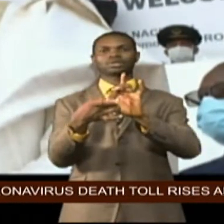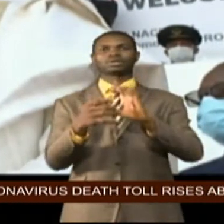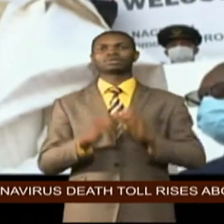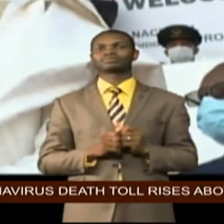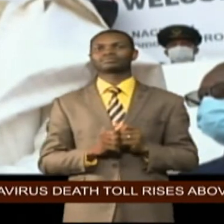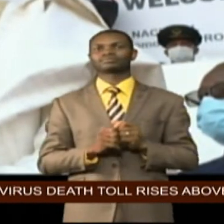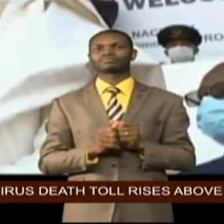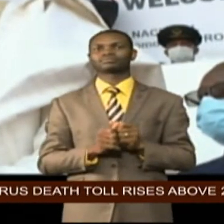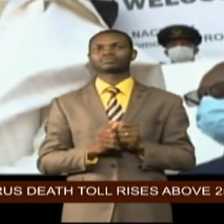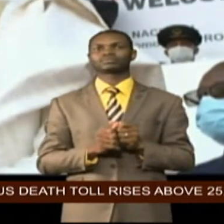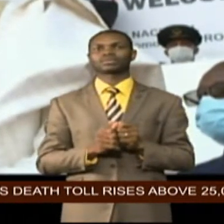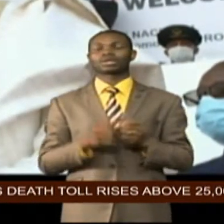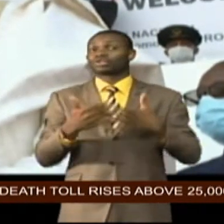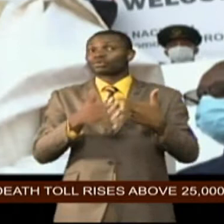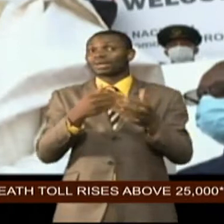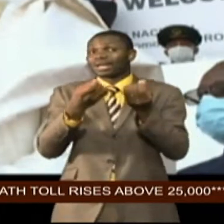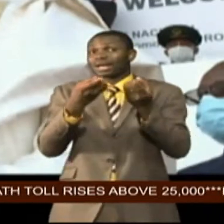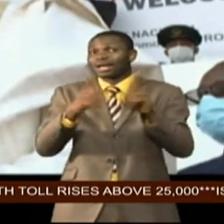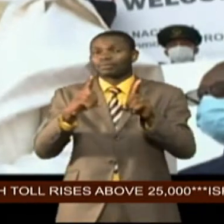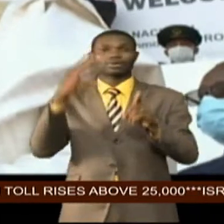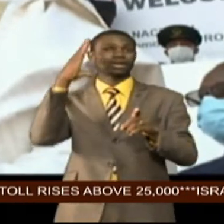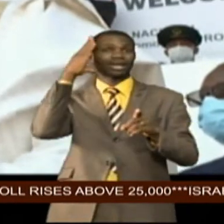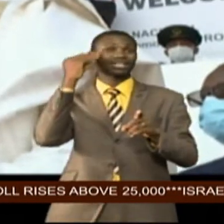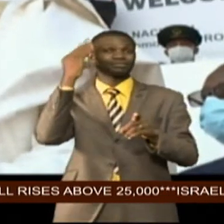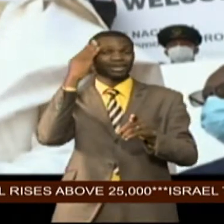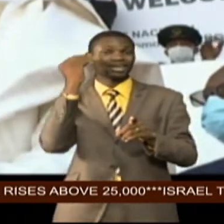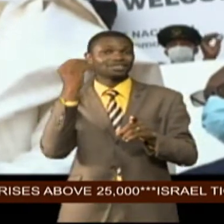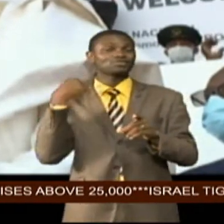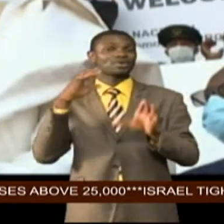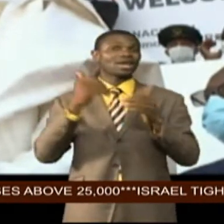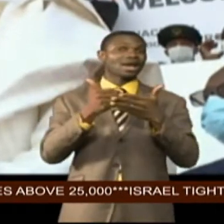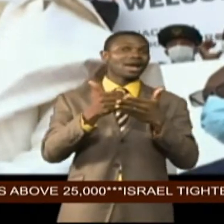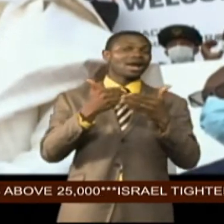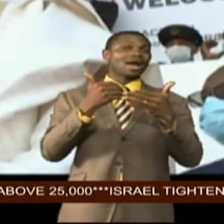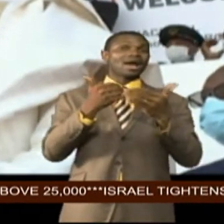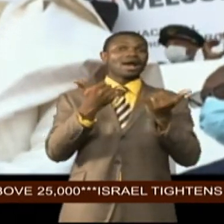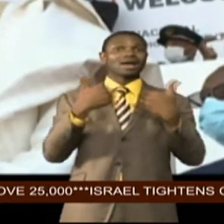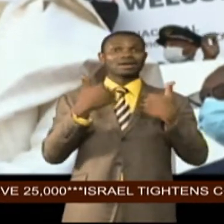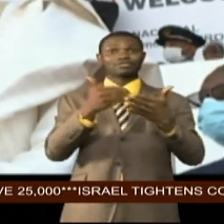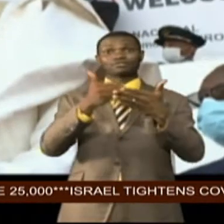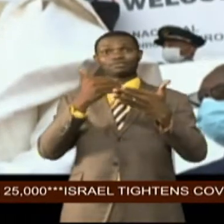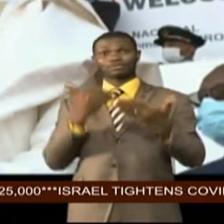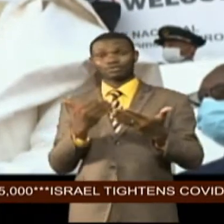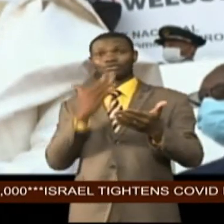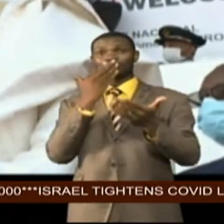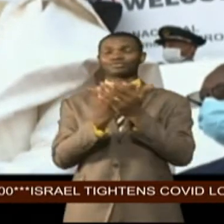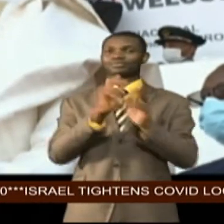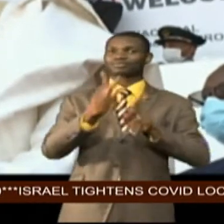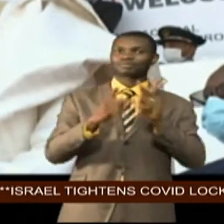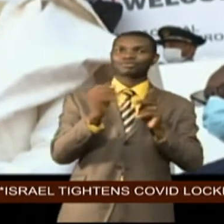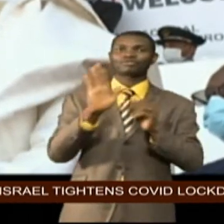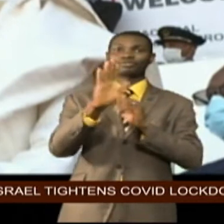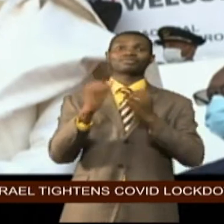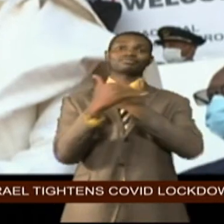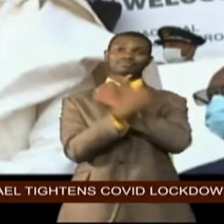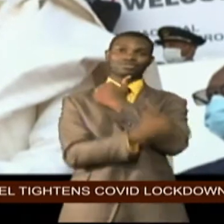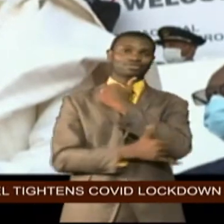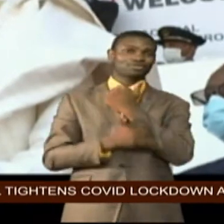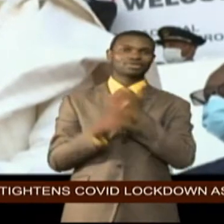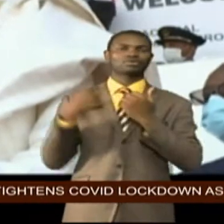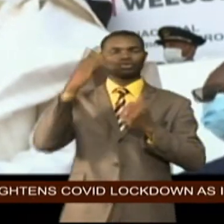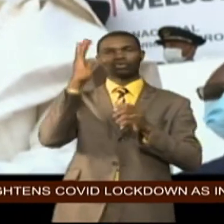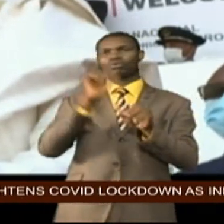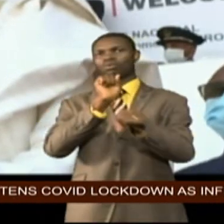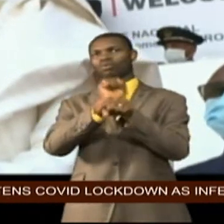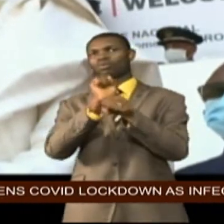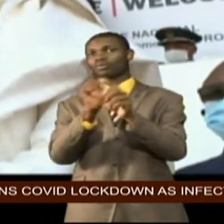conclude by expressing my profound gratitude to you, the government and the good people of the Republic of Guinea-Bissau for being